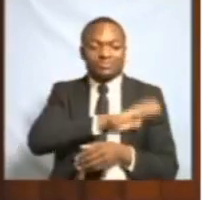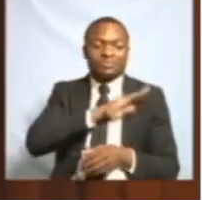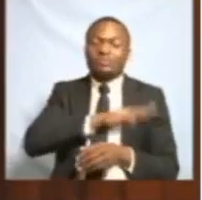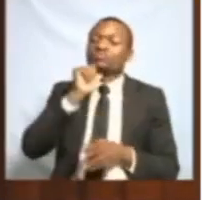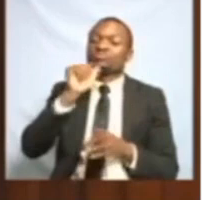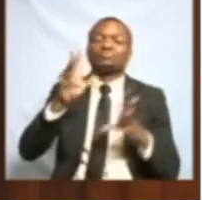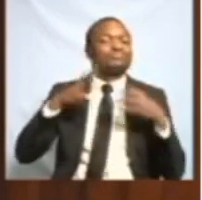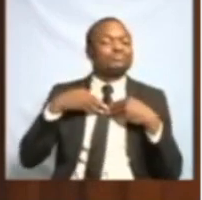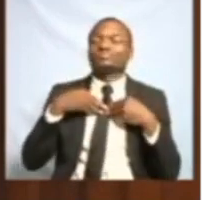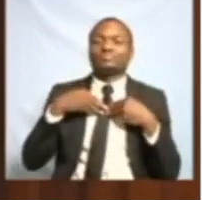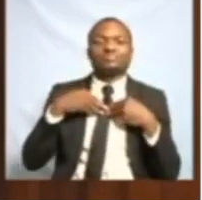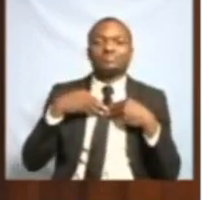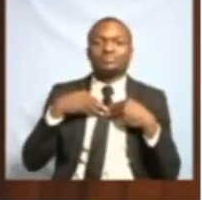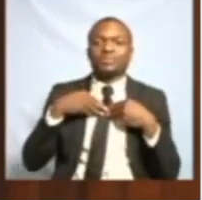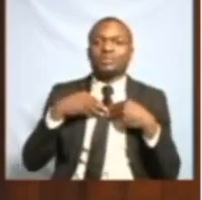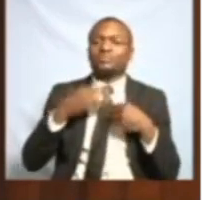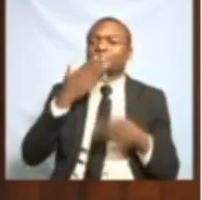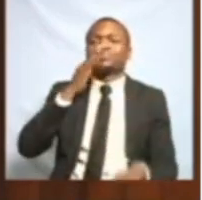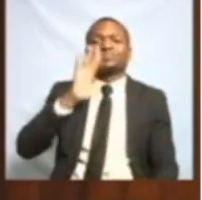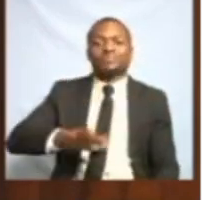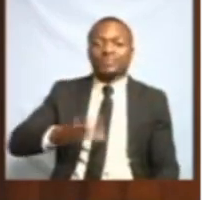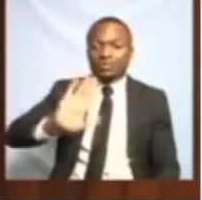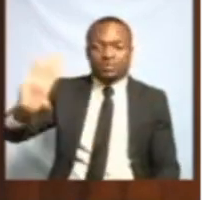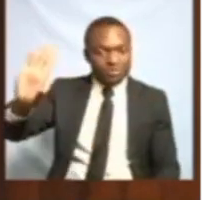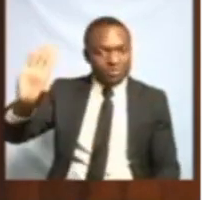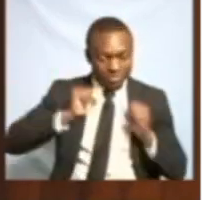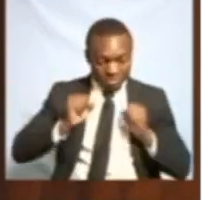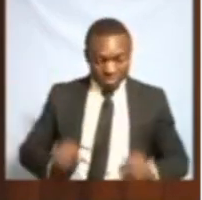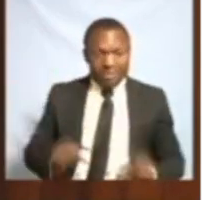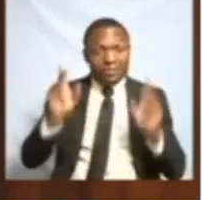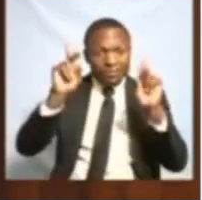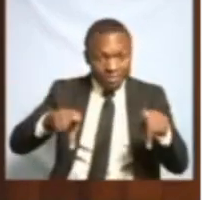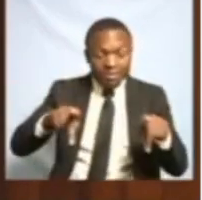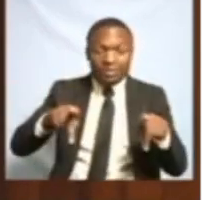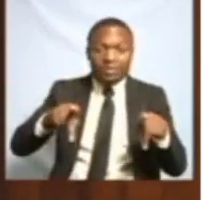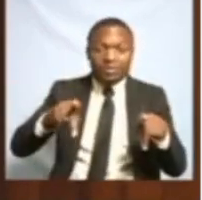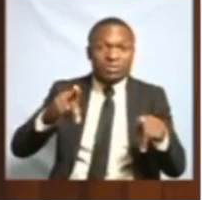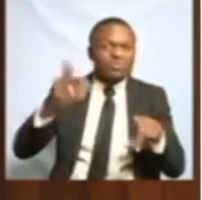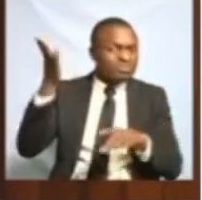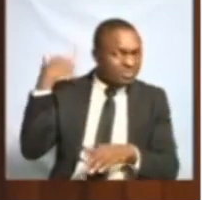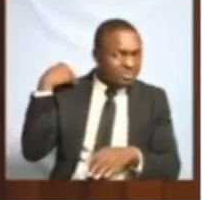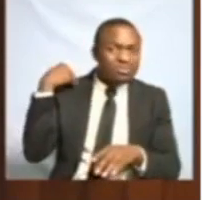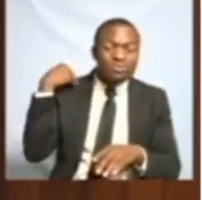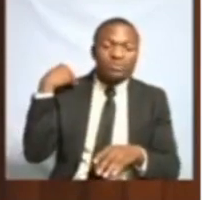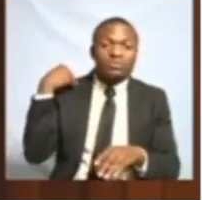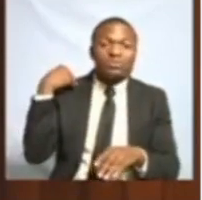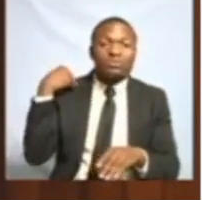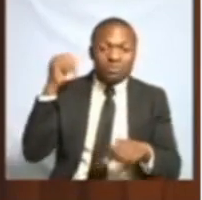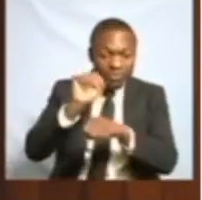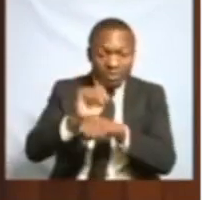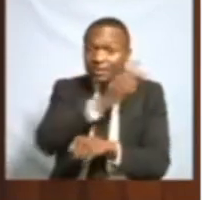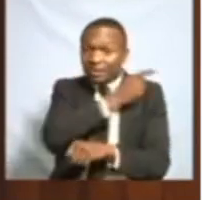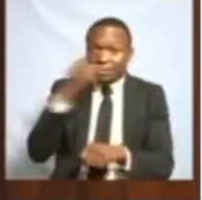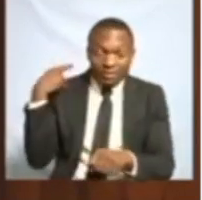is unacceptable and unbefitting of your status as a person who previously served in this House, both as